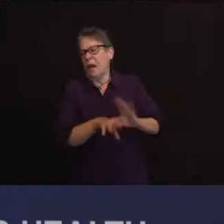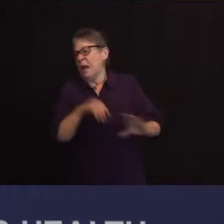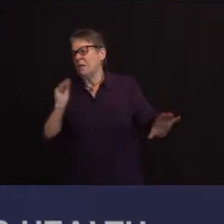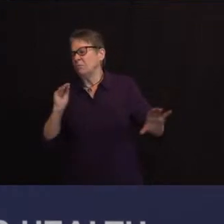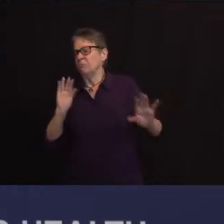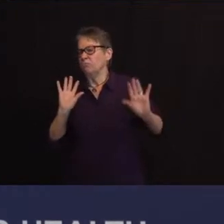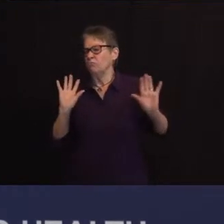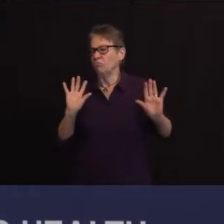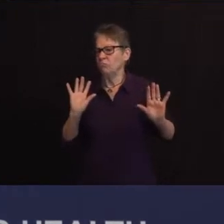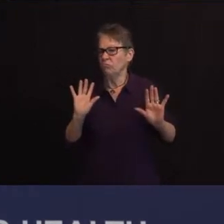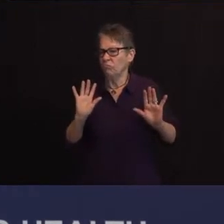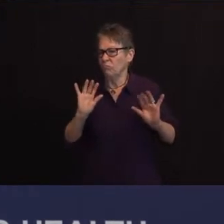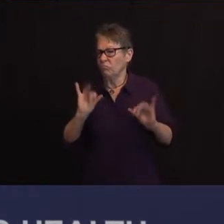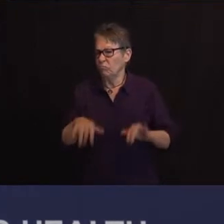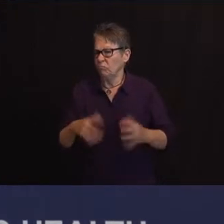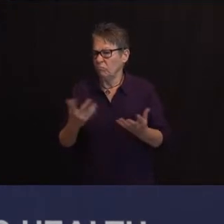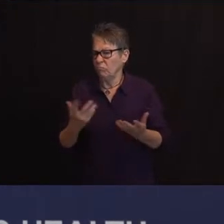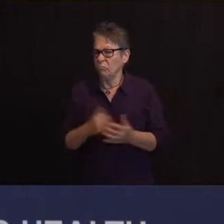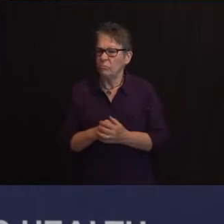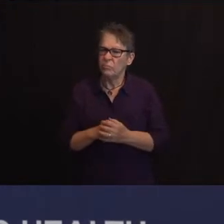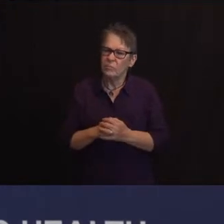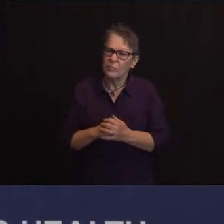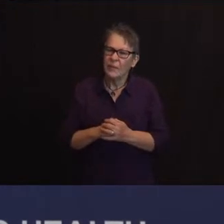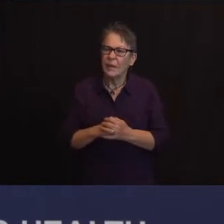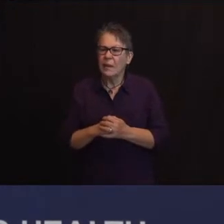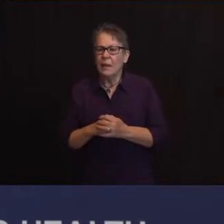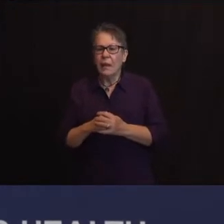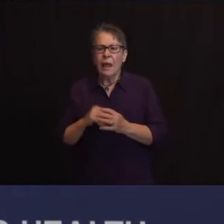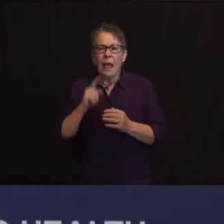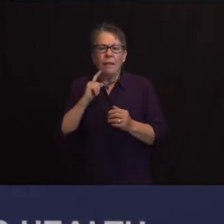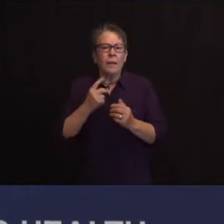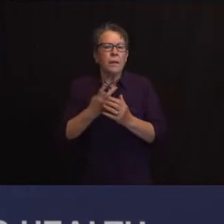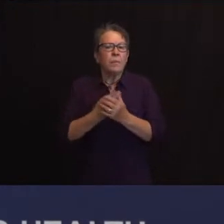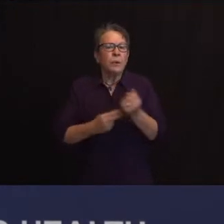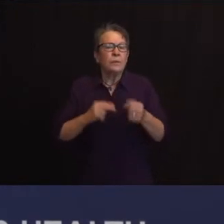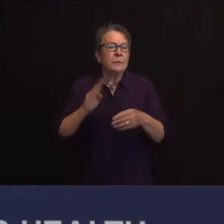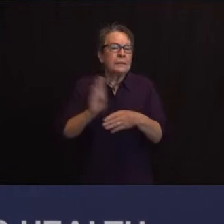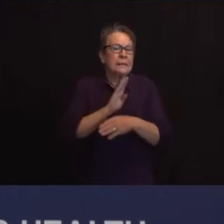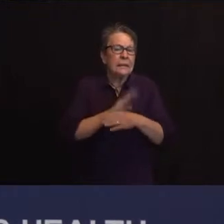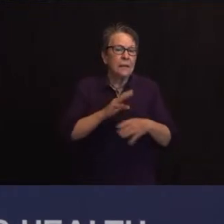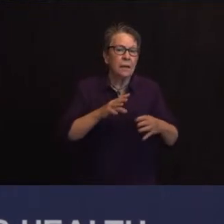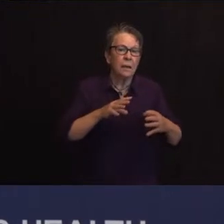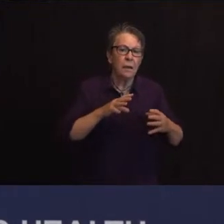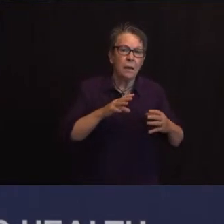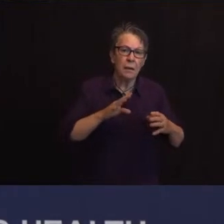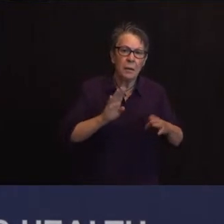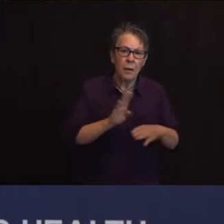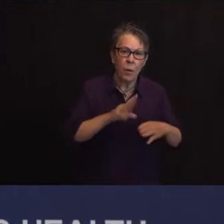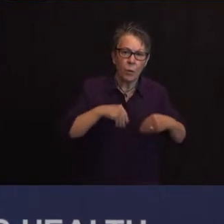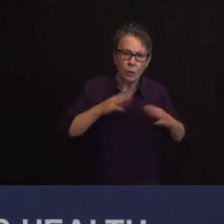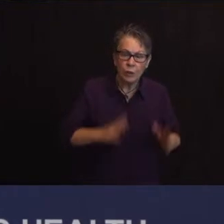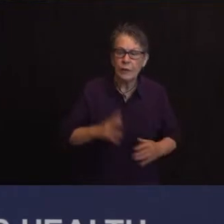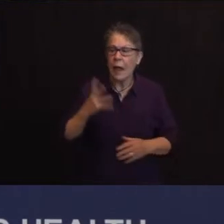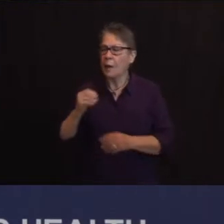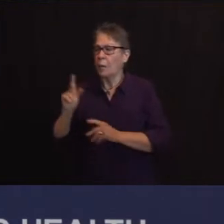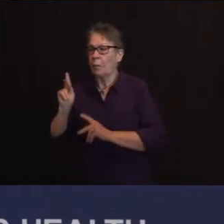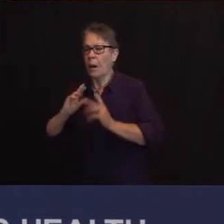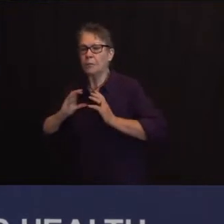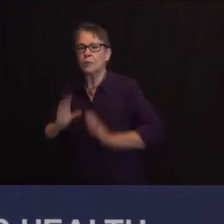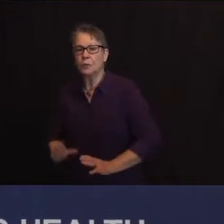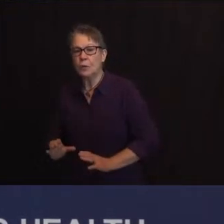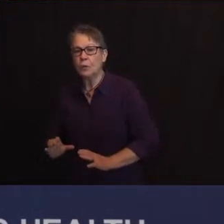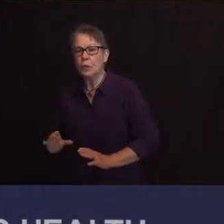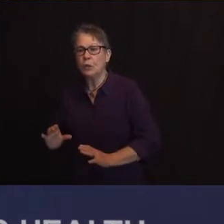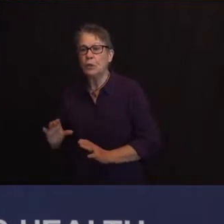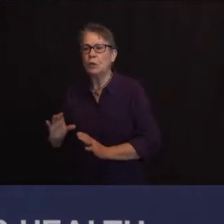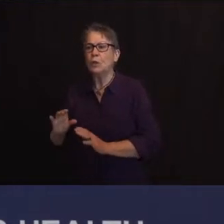feet. And I think there's a combination of both sides of that. Let me go to Judy on the J&J vaccinated person who's in